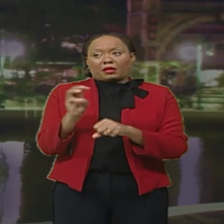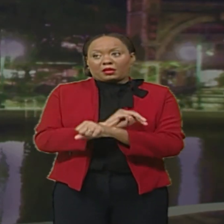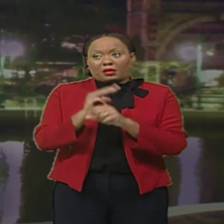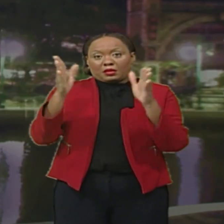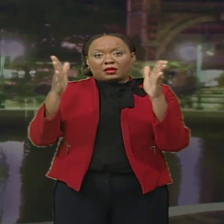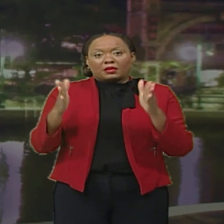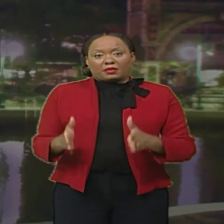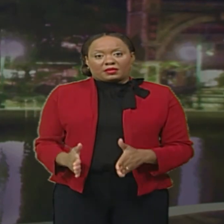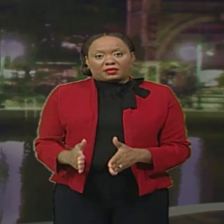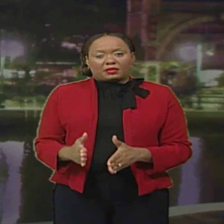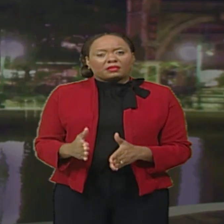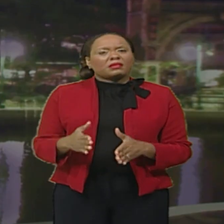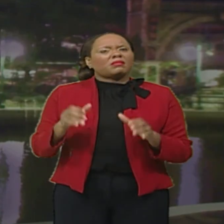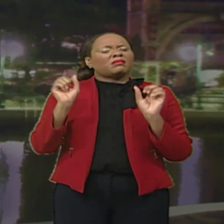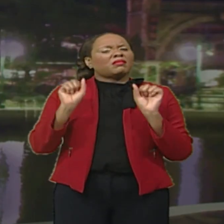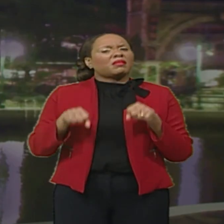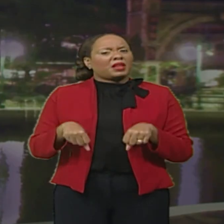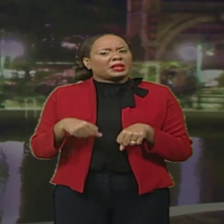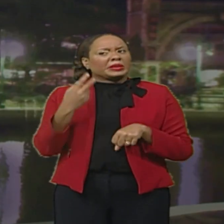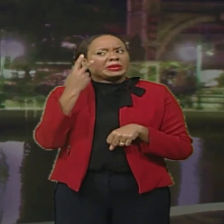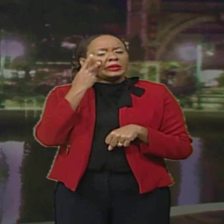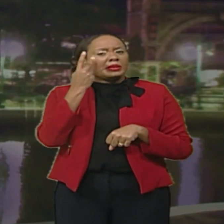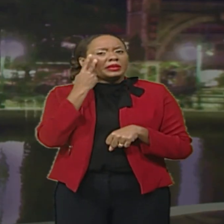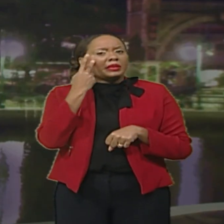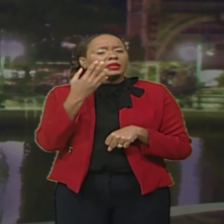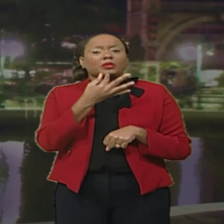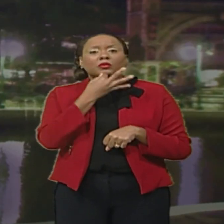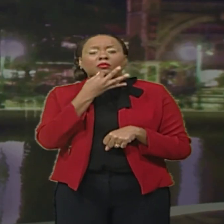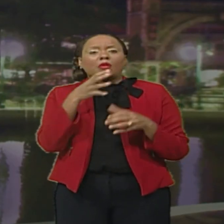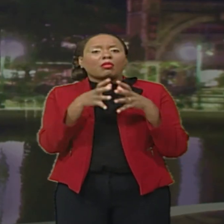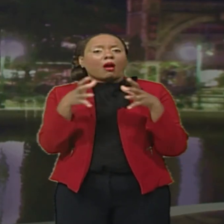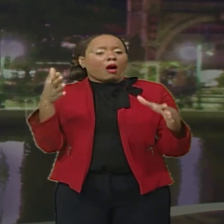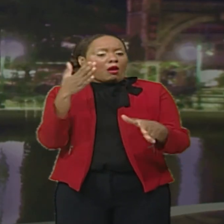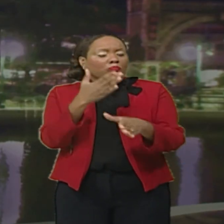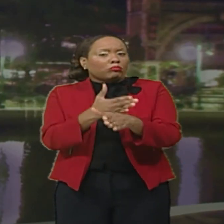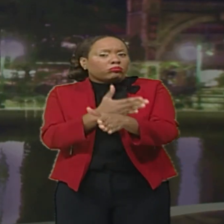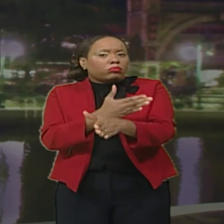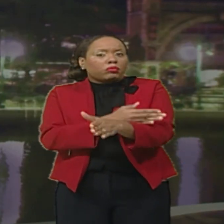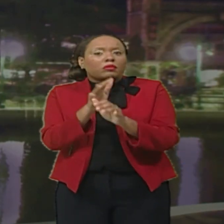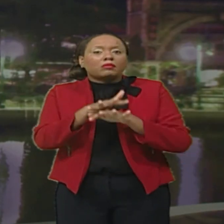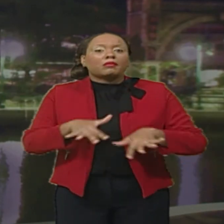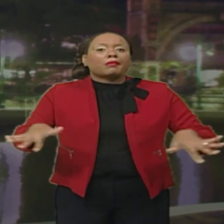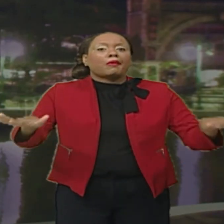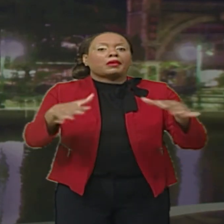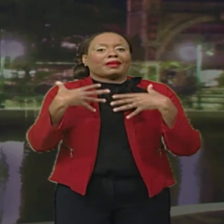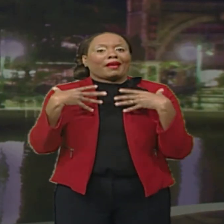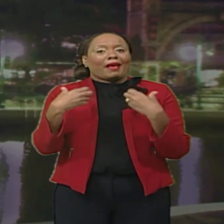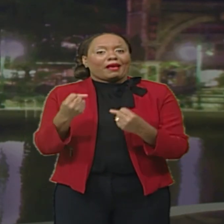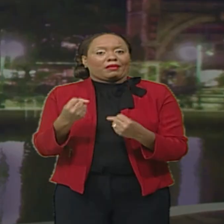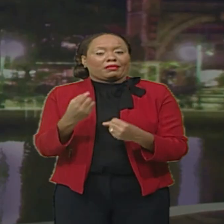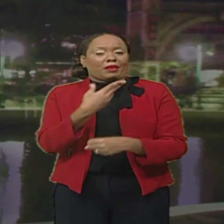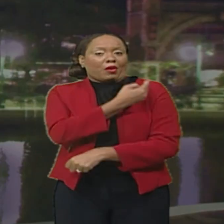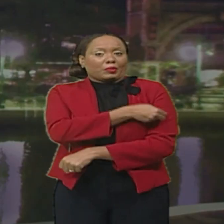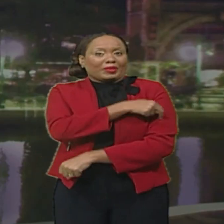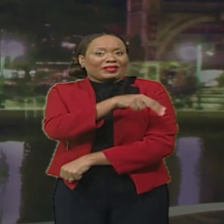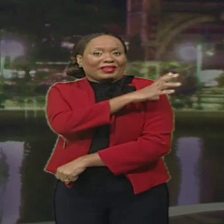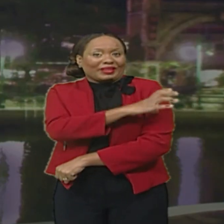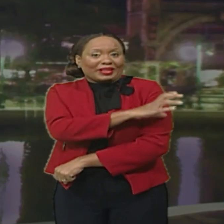Jeffrey Bostic, that Barbadians can expect improvements across the sector. Kareem Smith has that story.